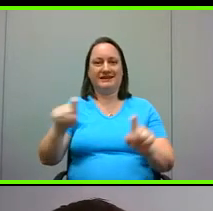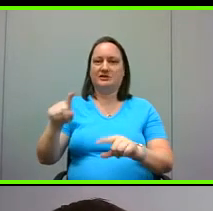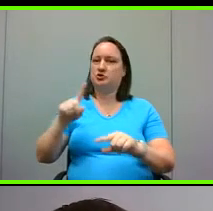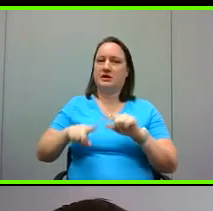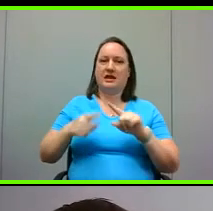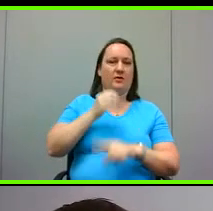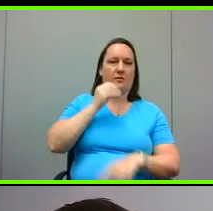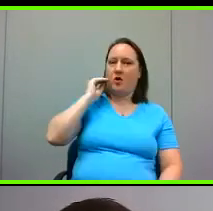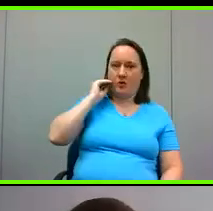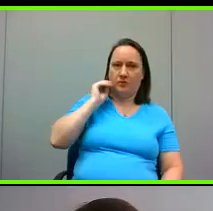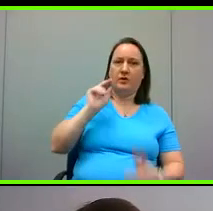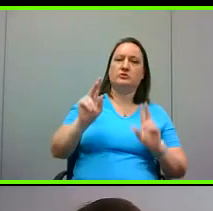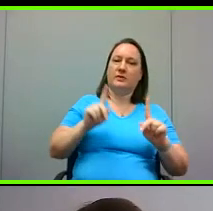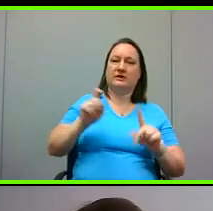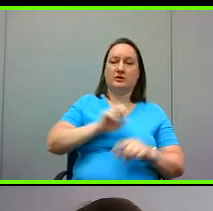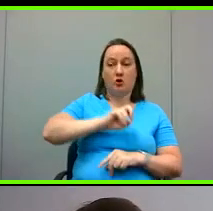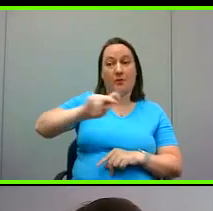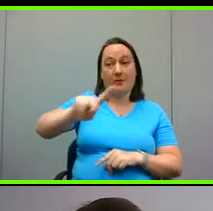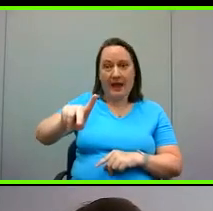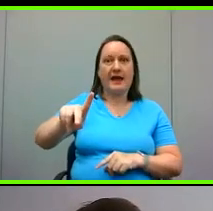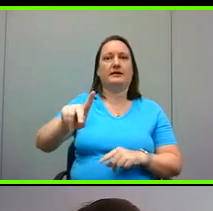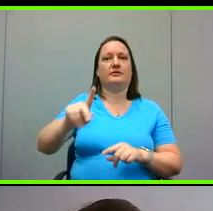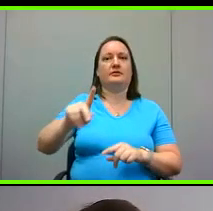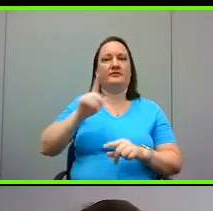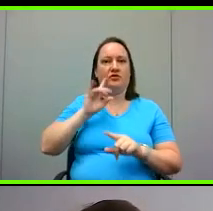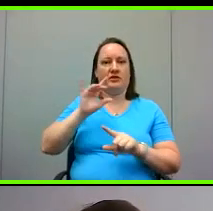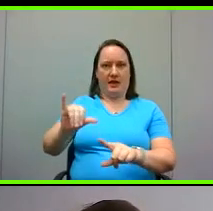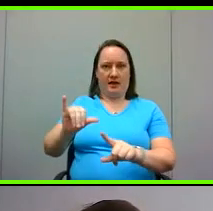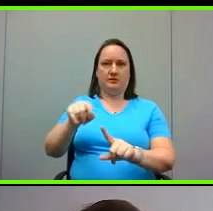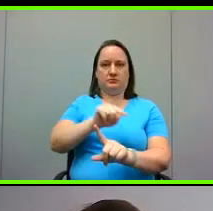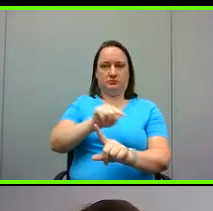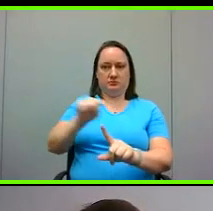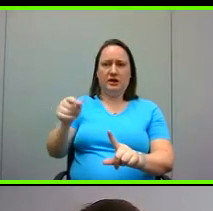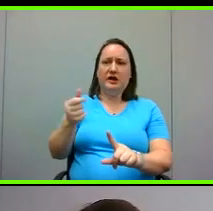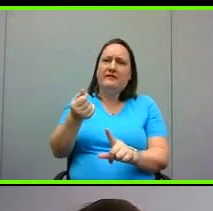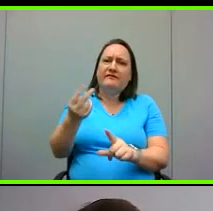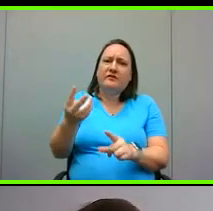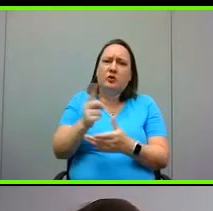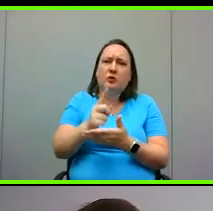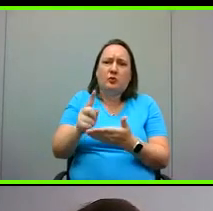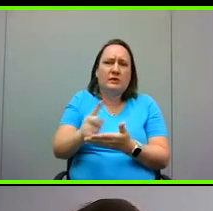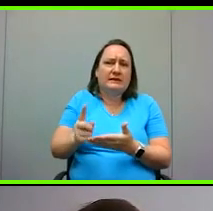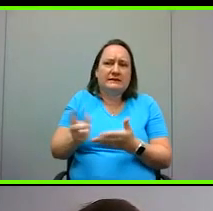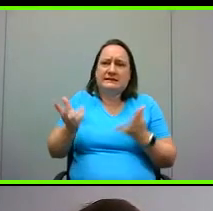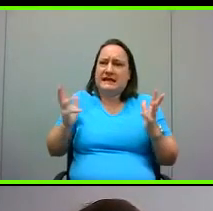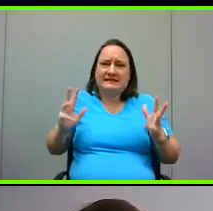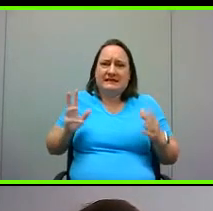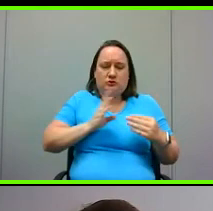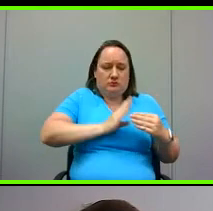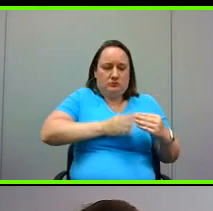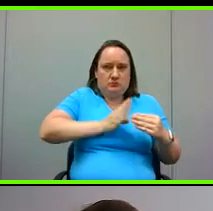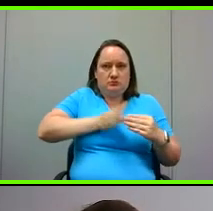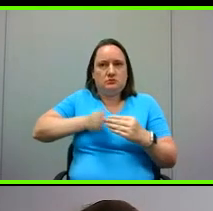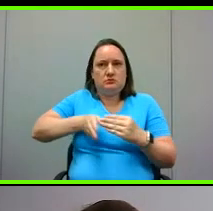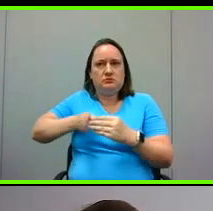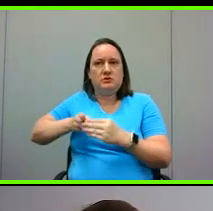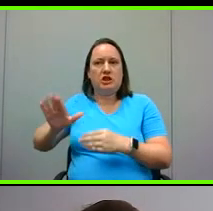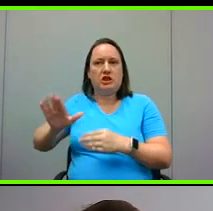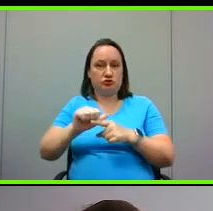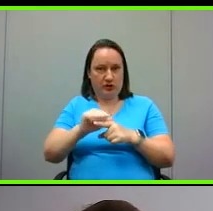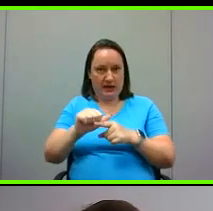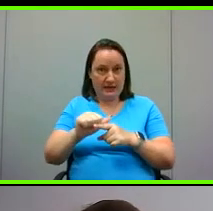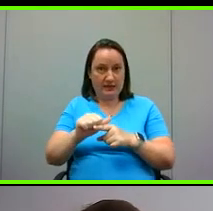But those are the kind of programs we're bringing people back for a couple of weeks to do those kind of continued training so they can go out and get their